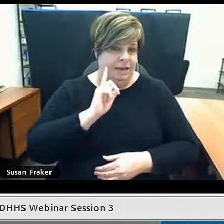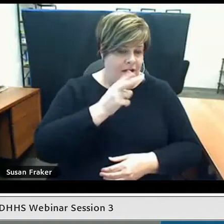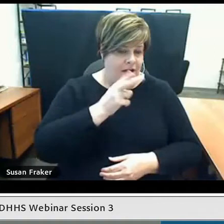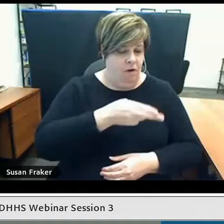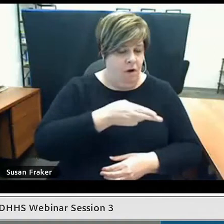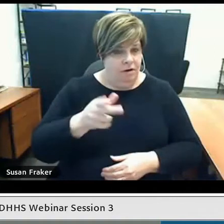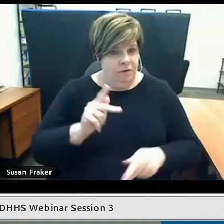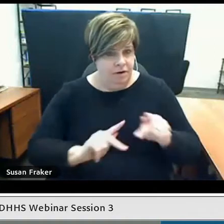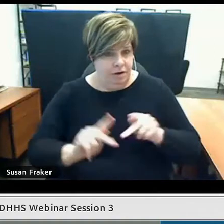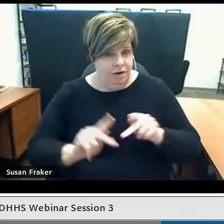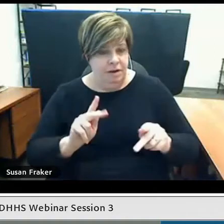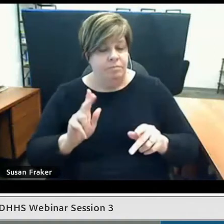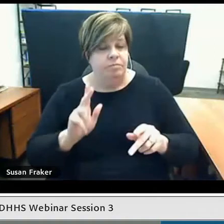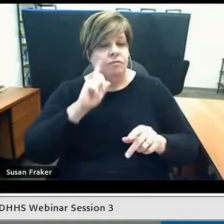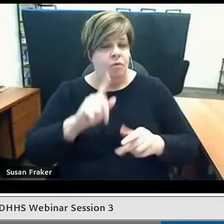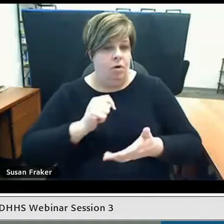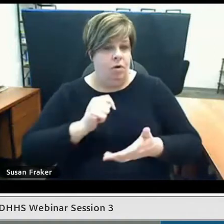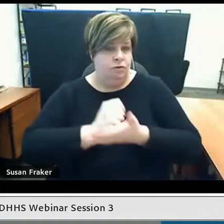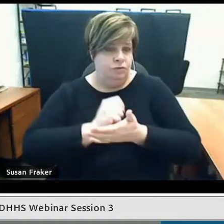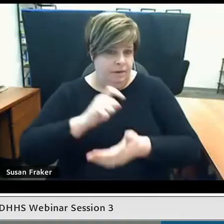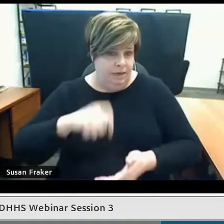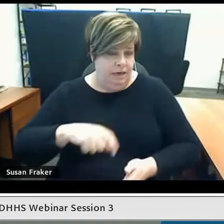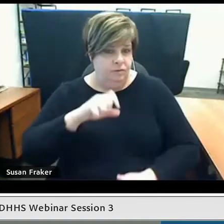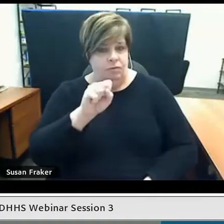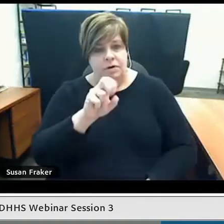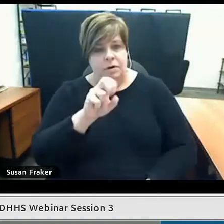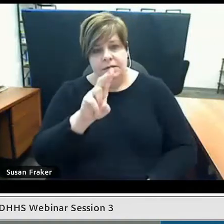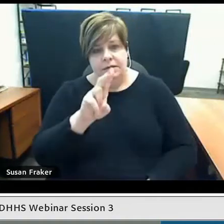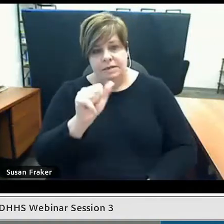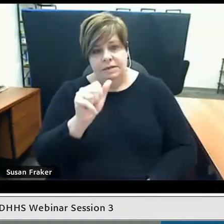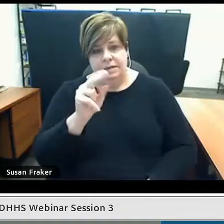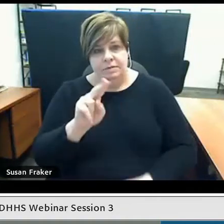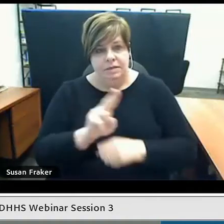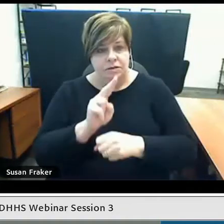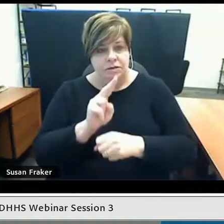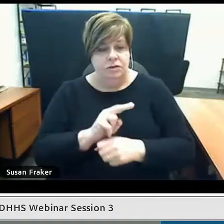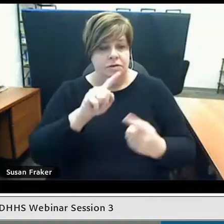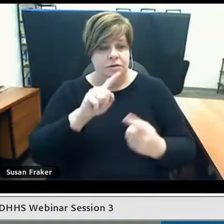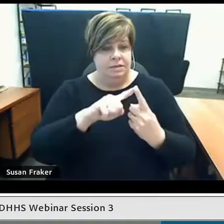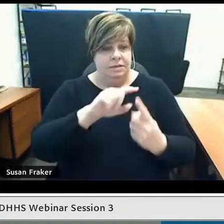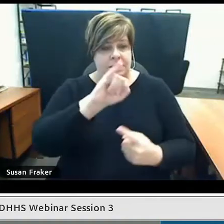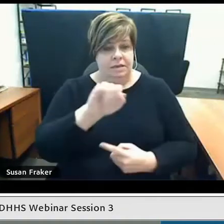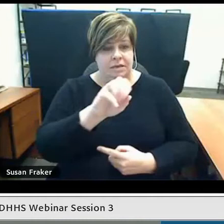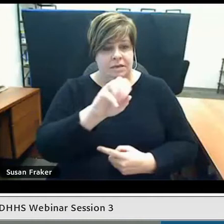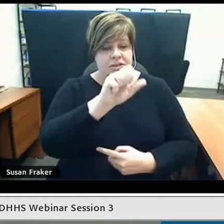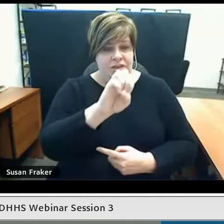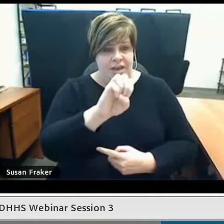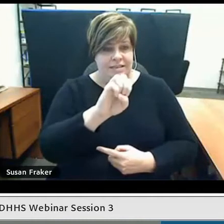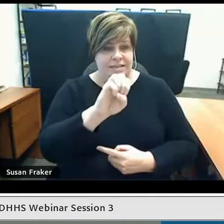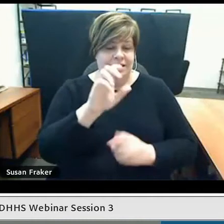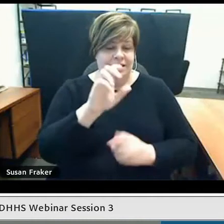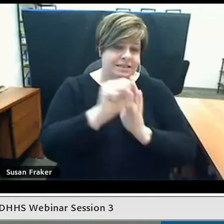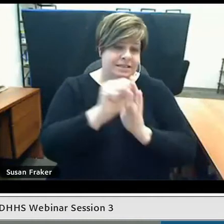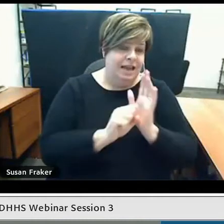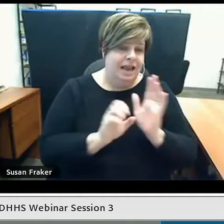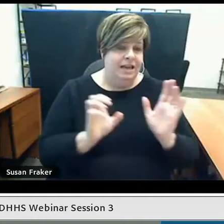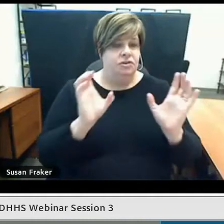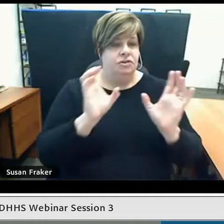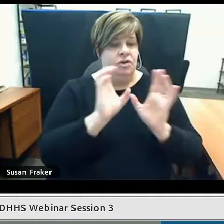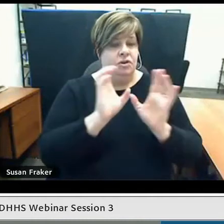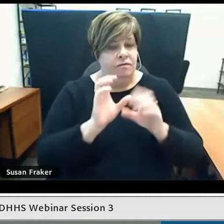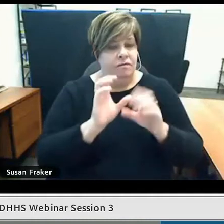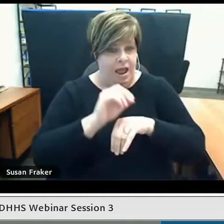with a substance use disorder. Jesse Wilson is a state-certified substance use disorder counselor from